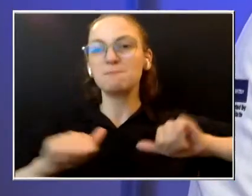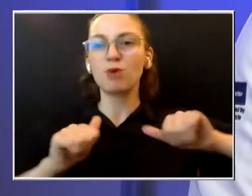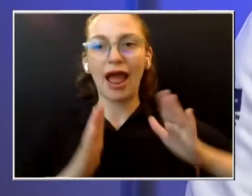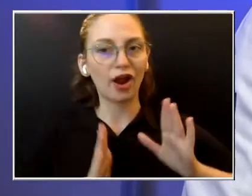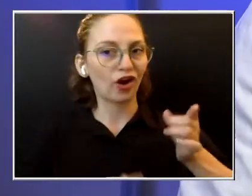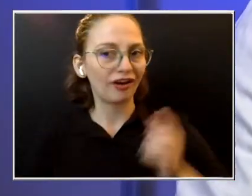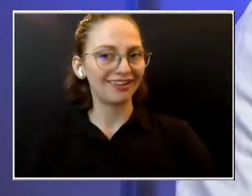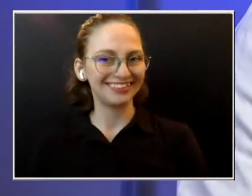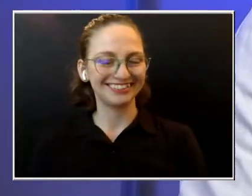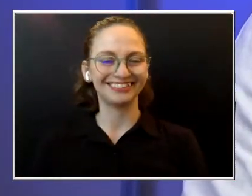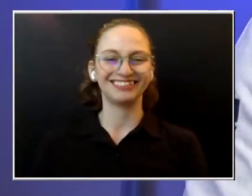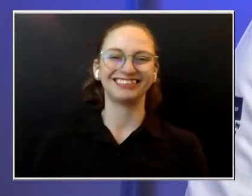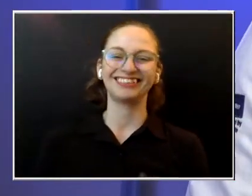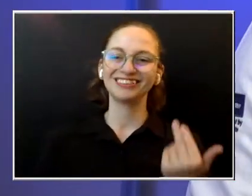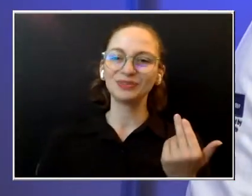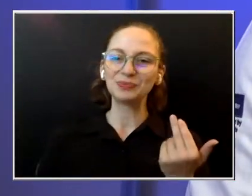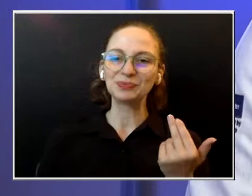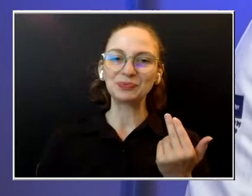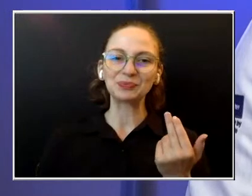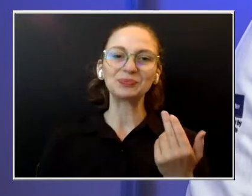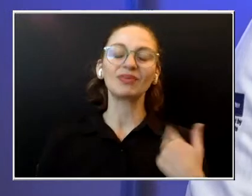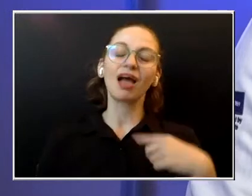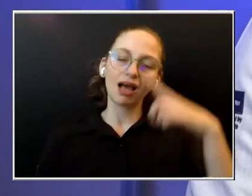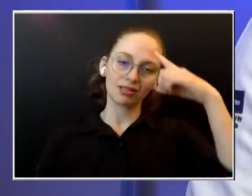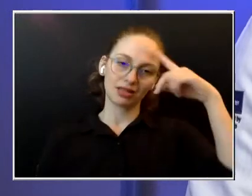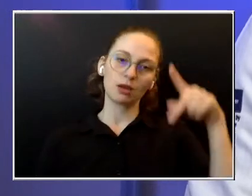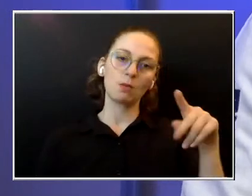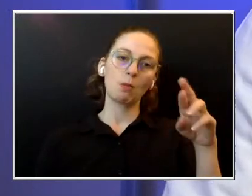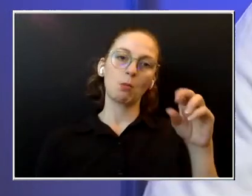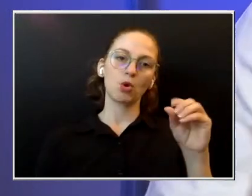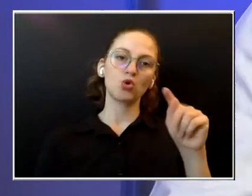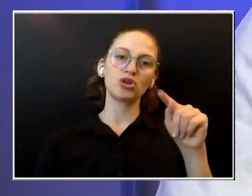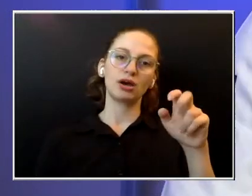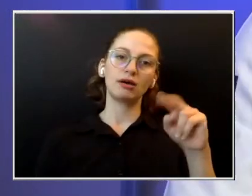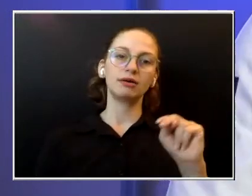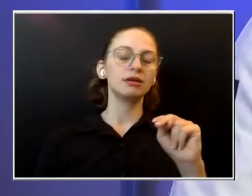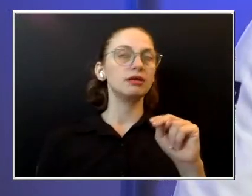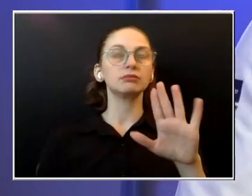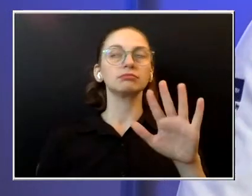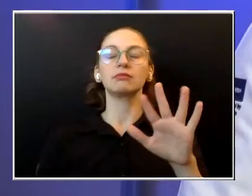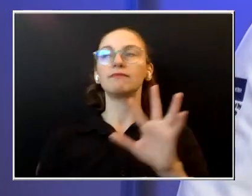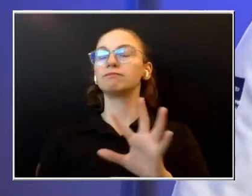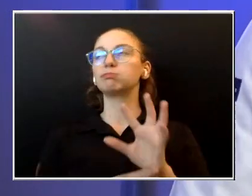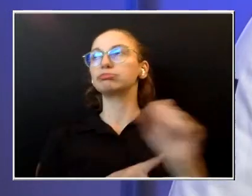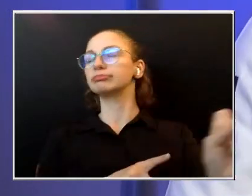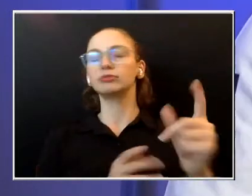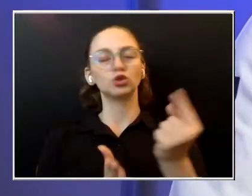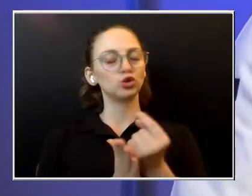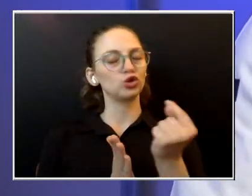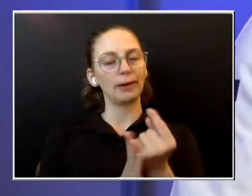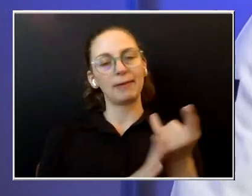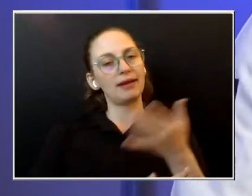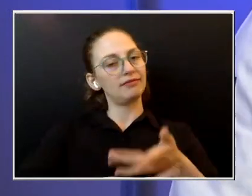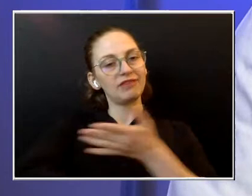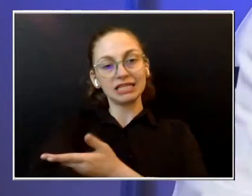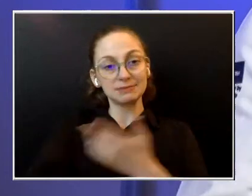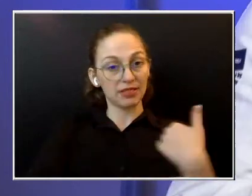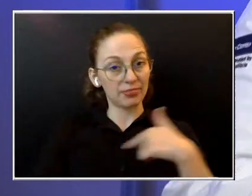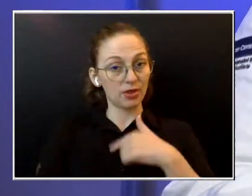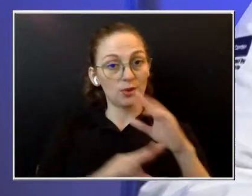I really think that Proton is a phenomenal treatment advancement that we've been able to provide our patients in the Kansas City